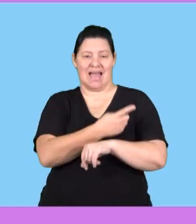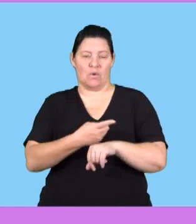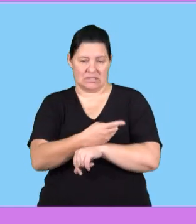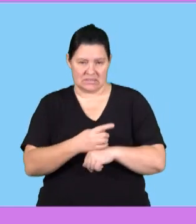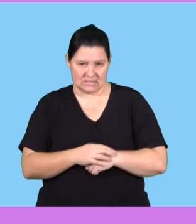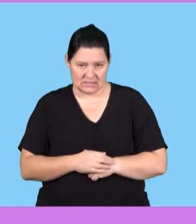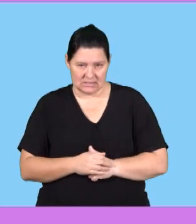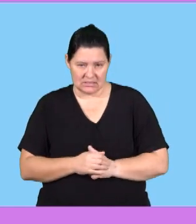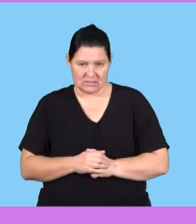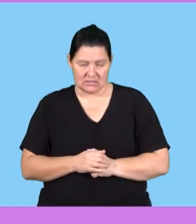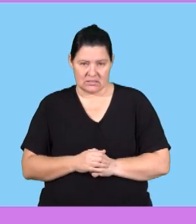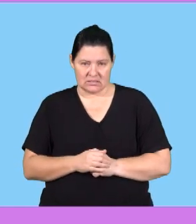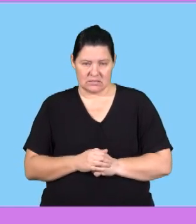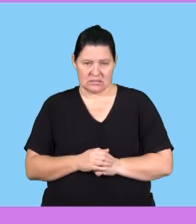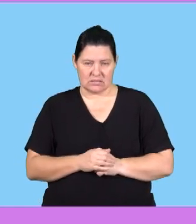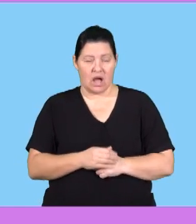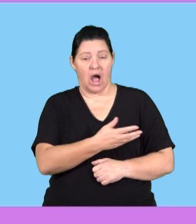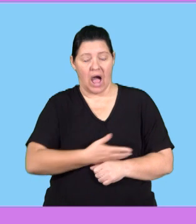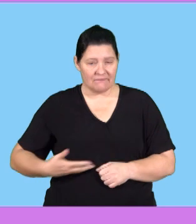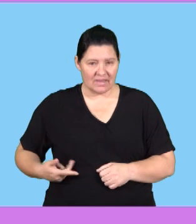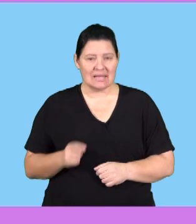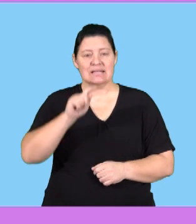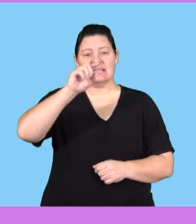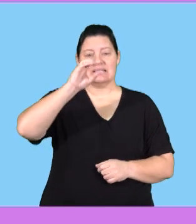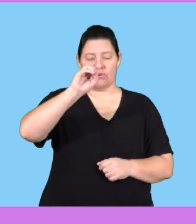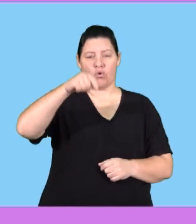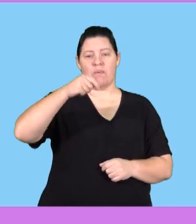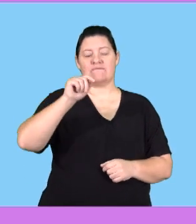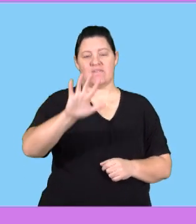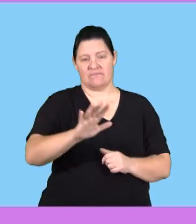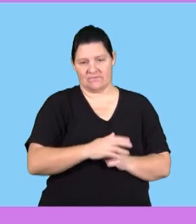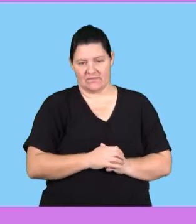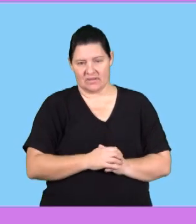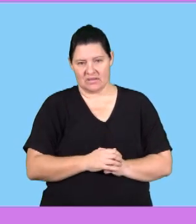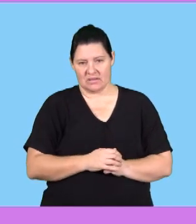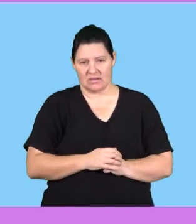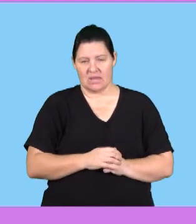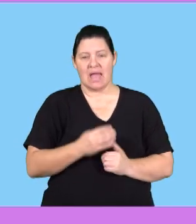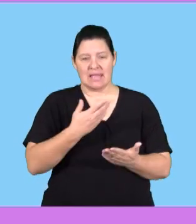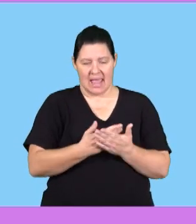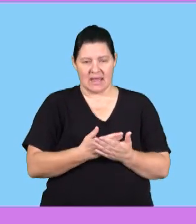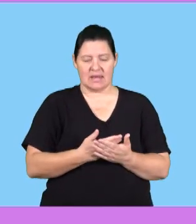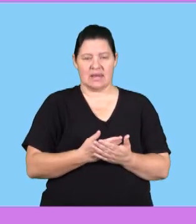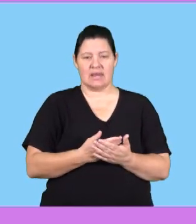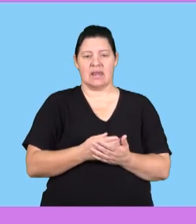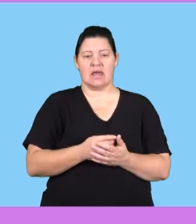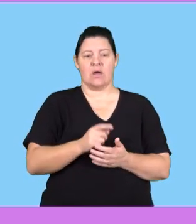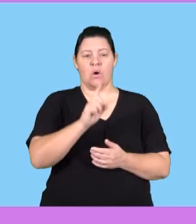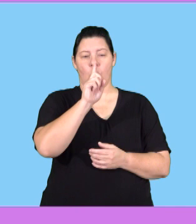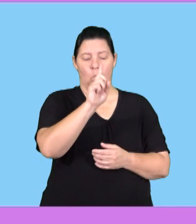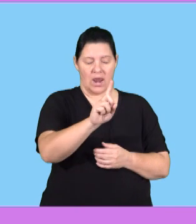0.5 hours. Remember, half it's 0.5. You can as well press half on your